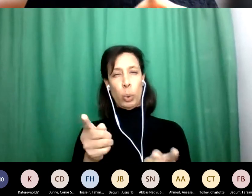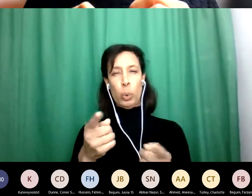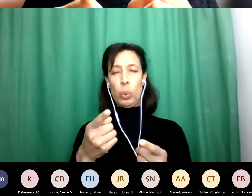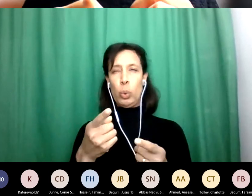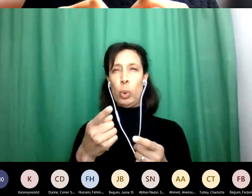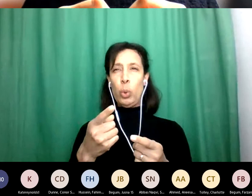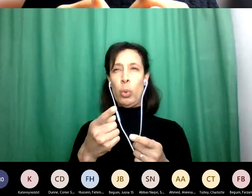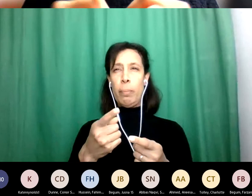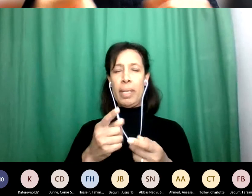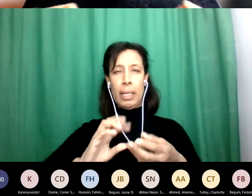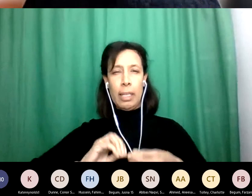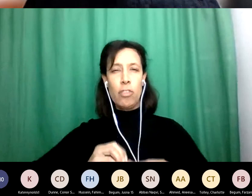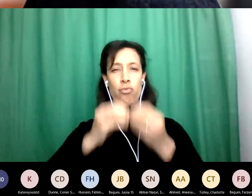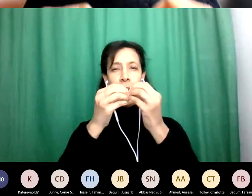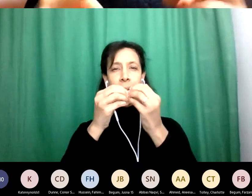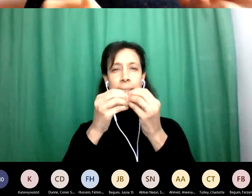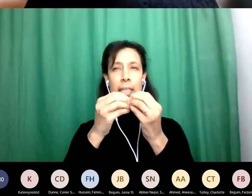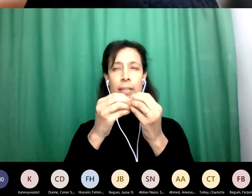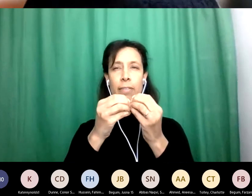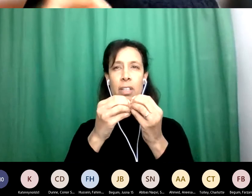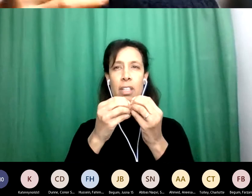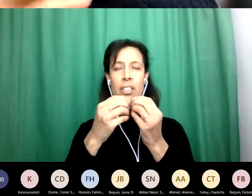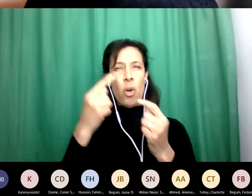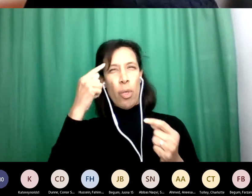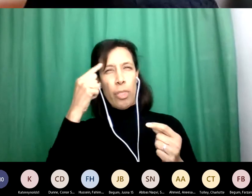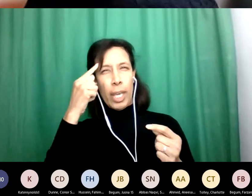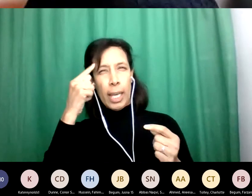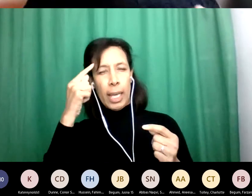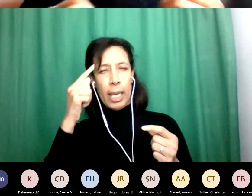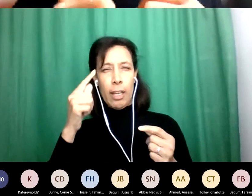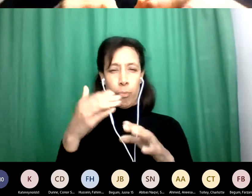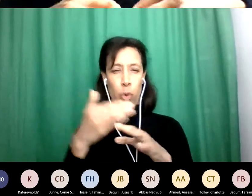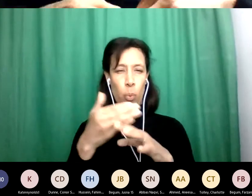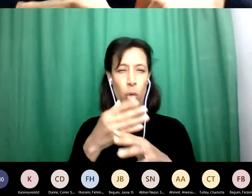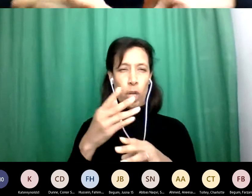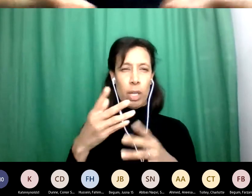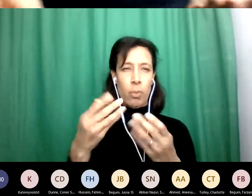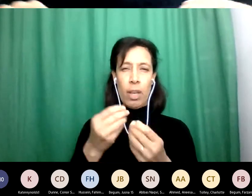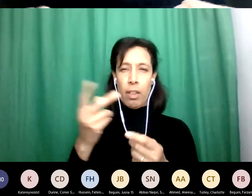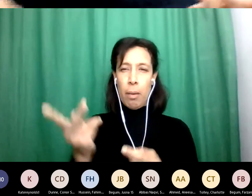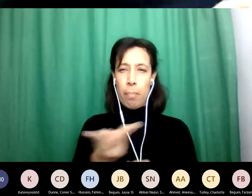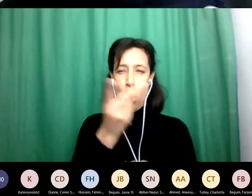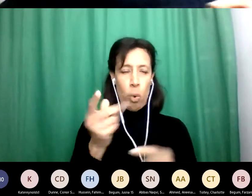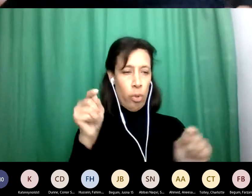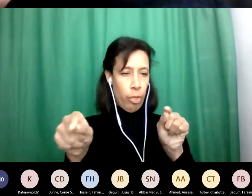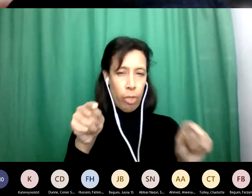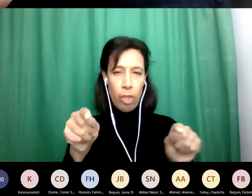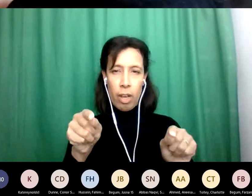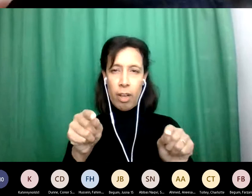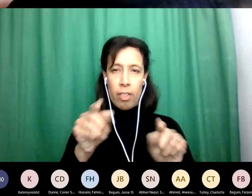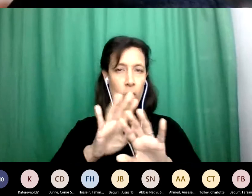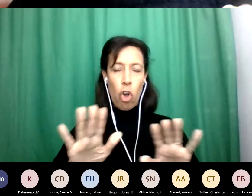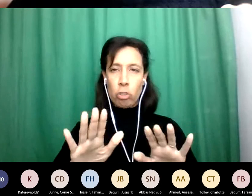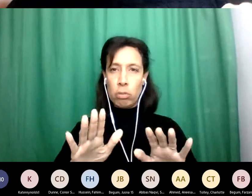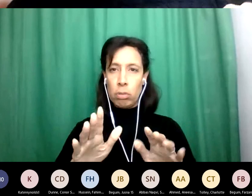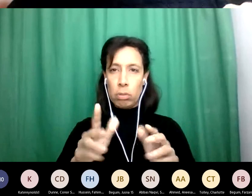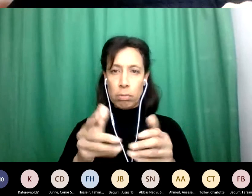about your thinking with summative and formative assessment. They're not completely different